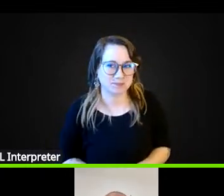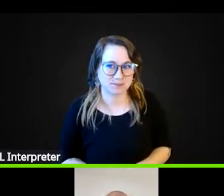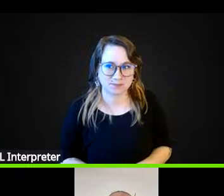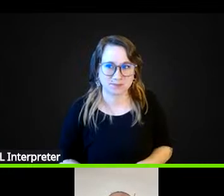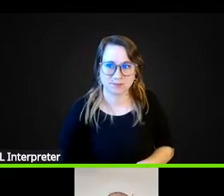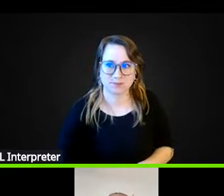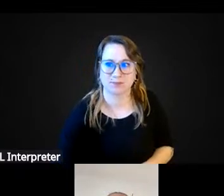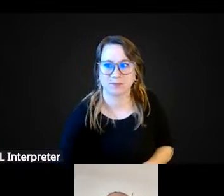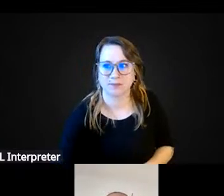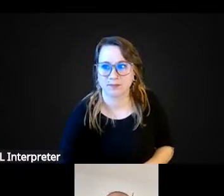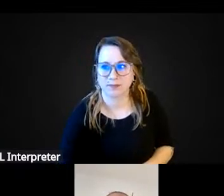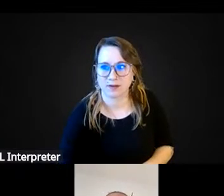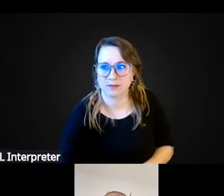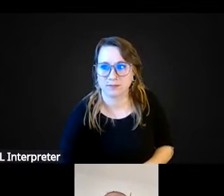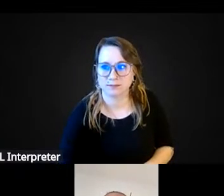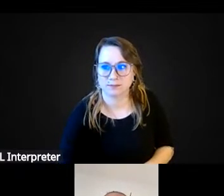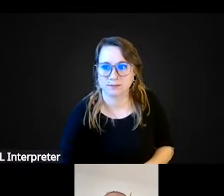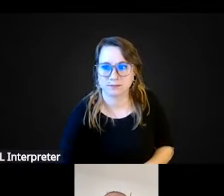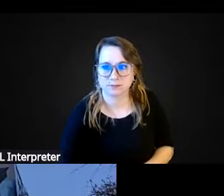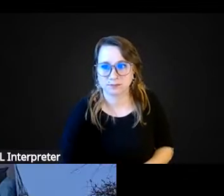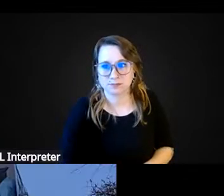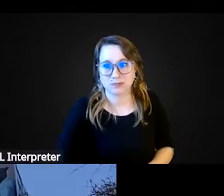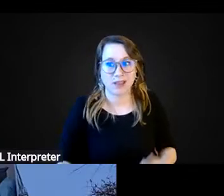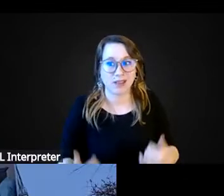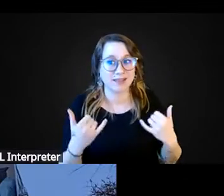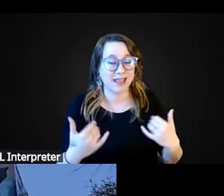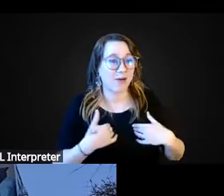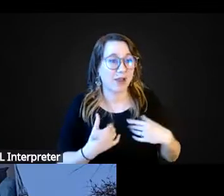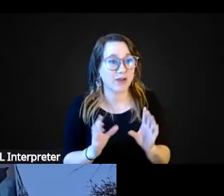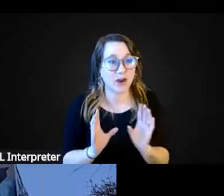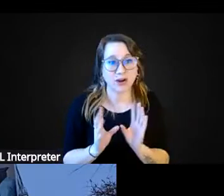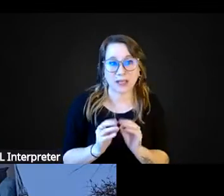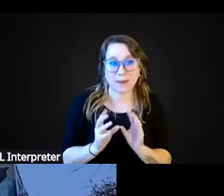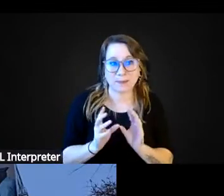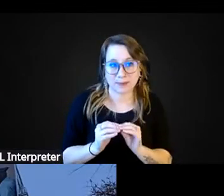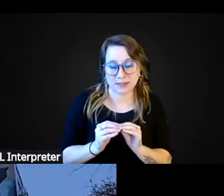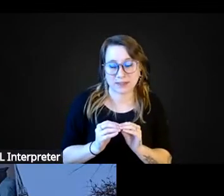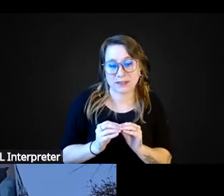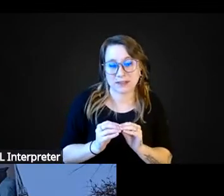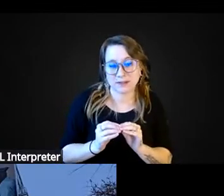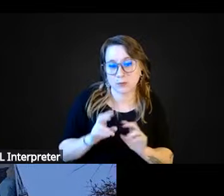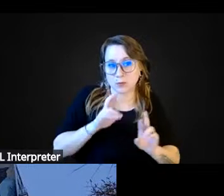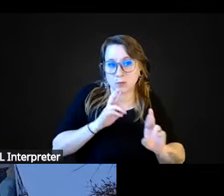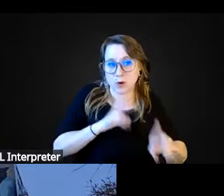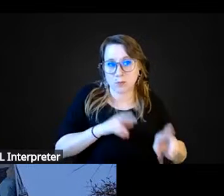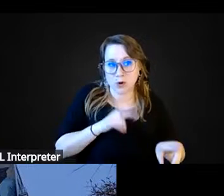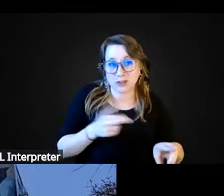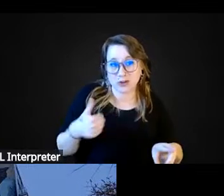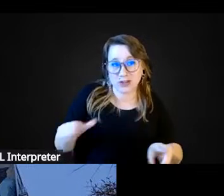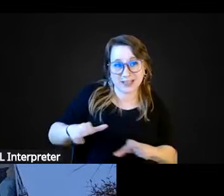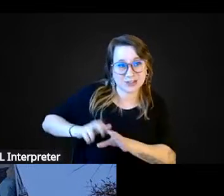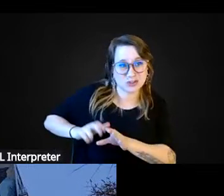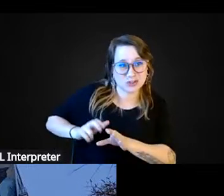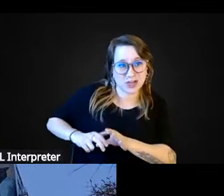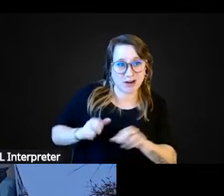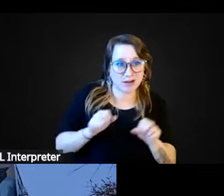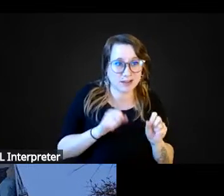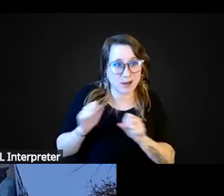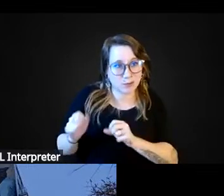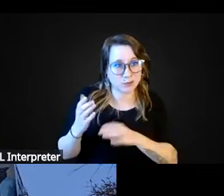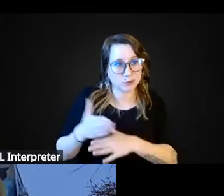you. With that, we have our committee reports. Were any of the chairs available to share some report on one of their